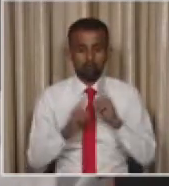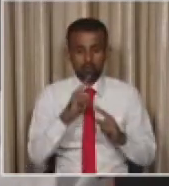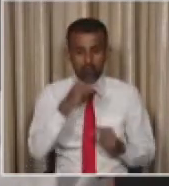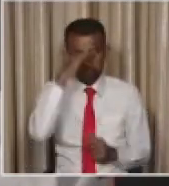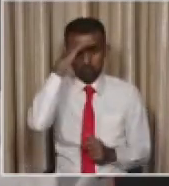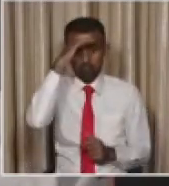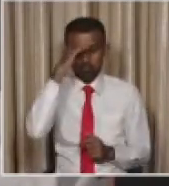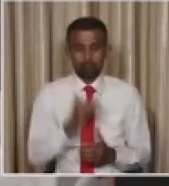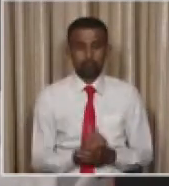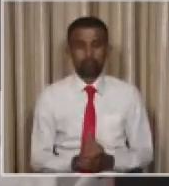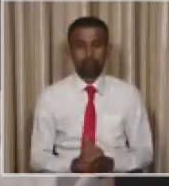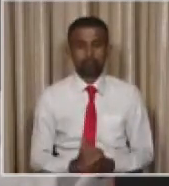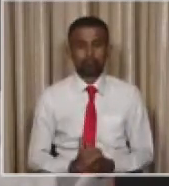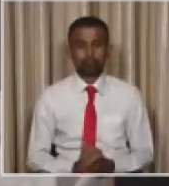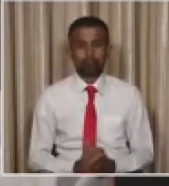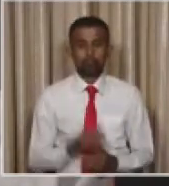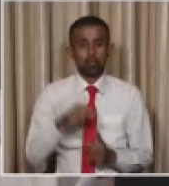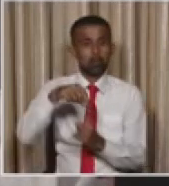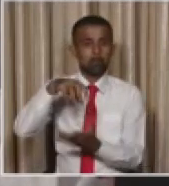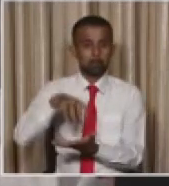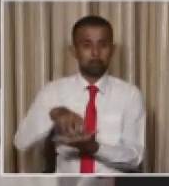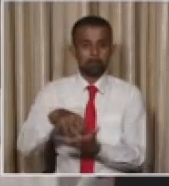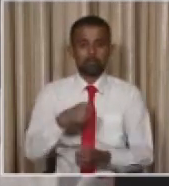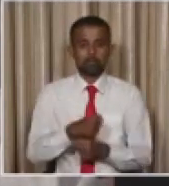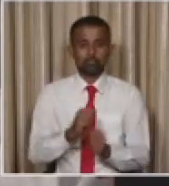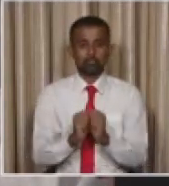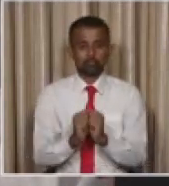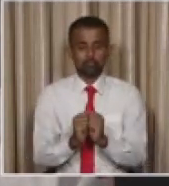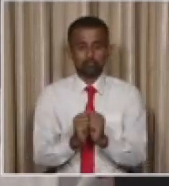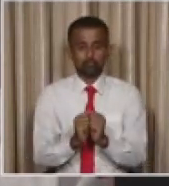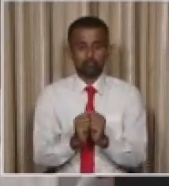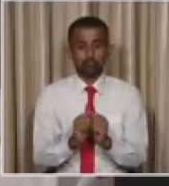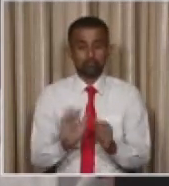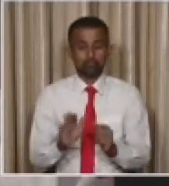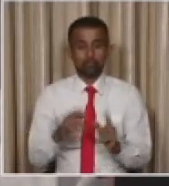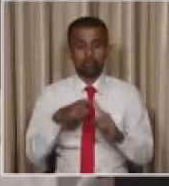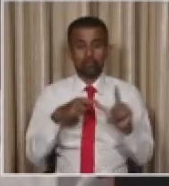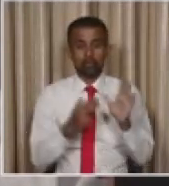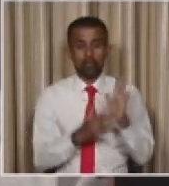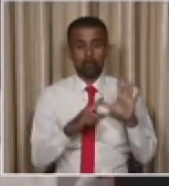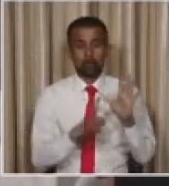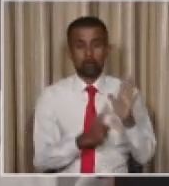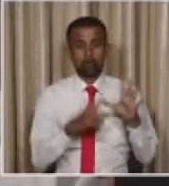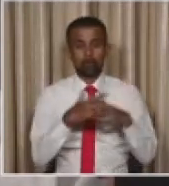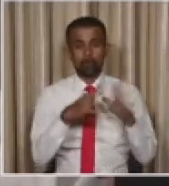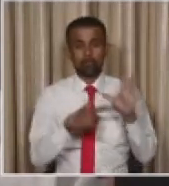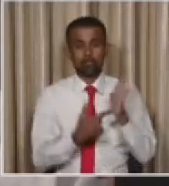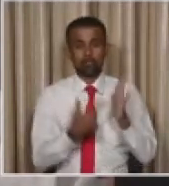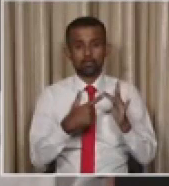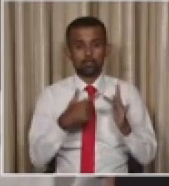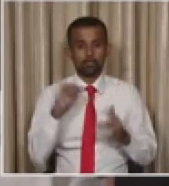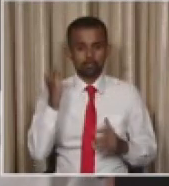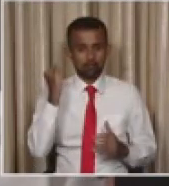provincial public service commission 1 slr 1 national policy was deemed within the domain